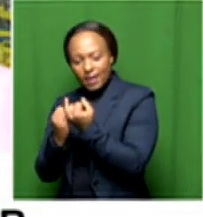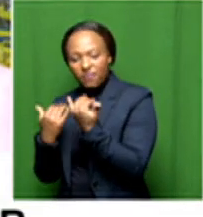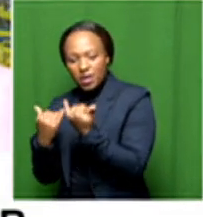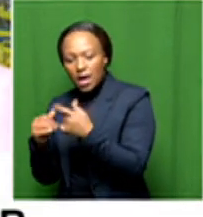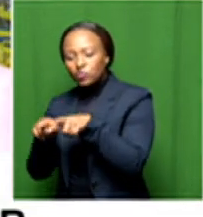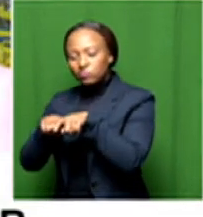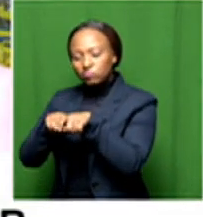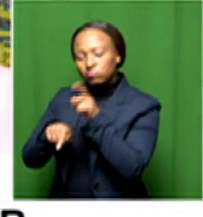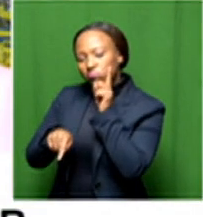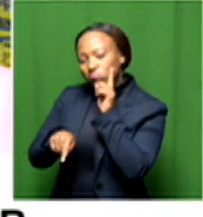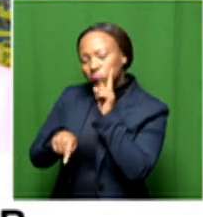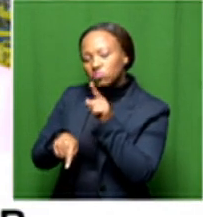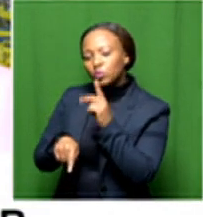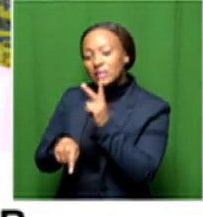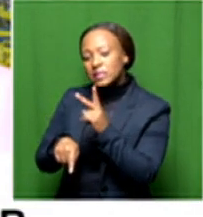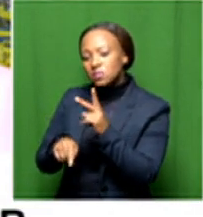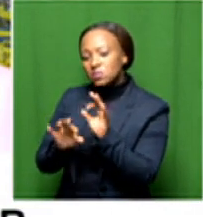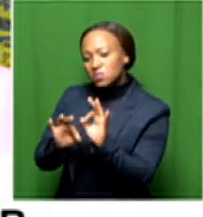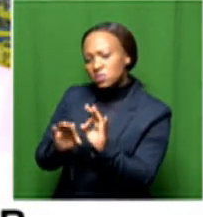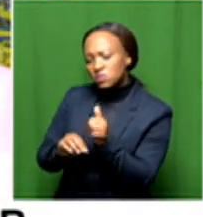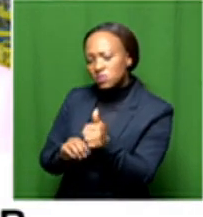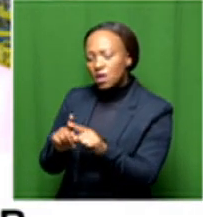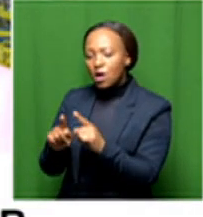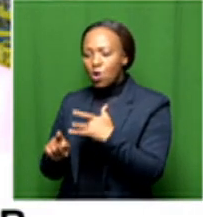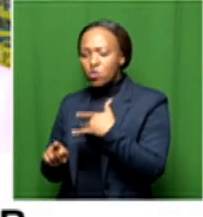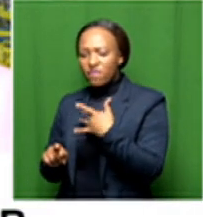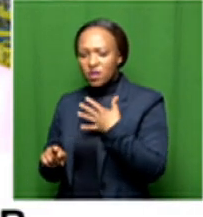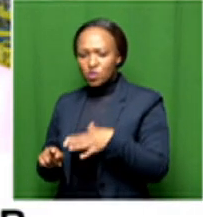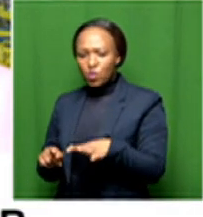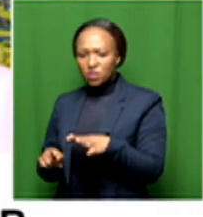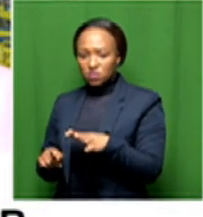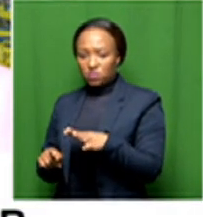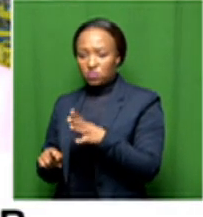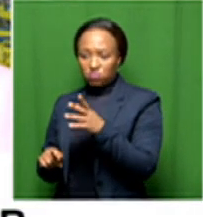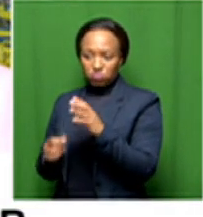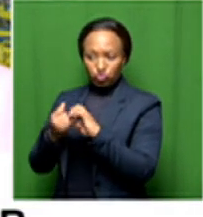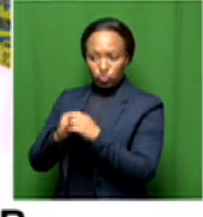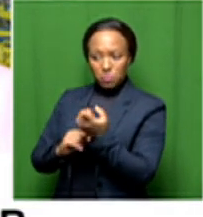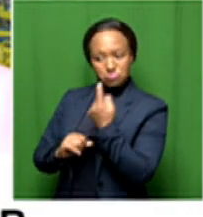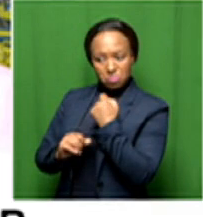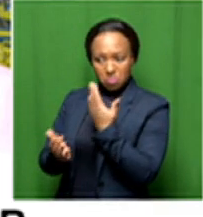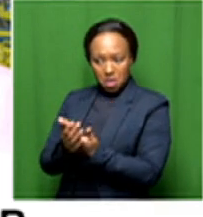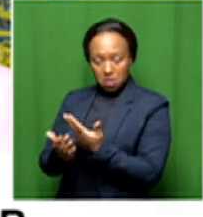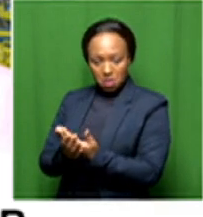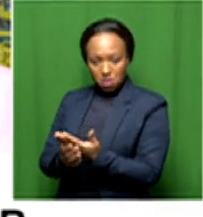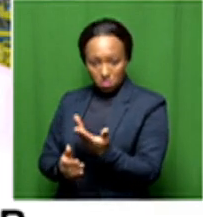sort of emphasize. Or are you saying that if you feel that you'd like to try it, go for it? I mean, let's get some clarity